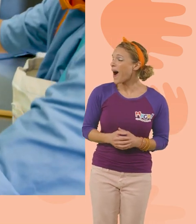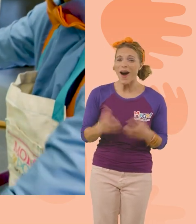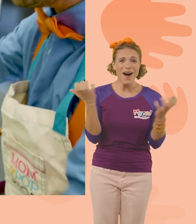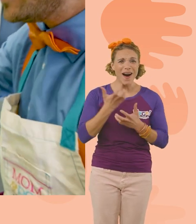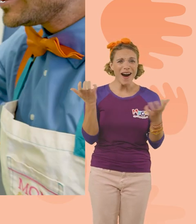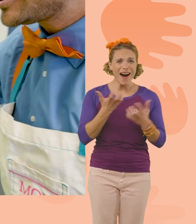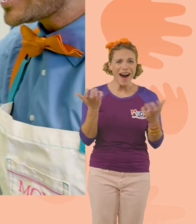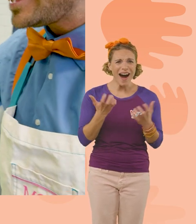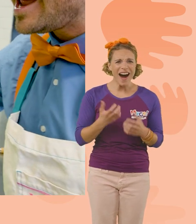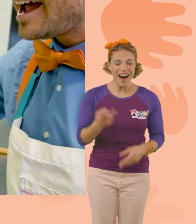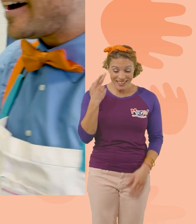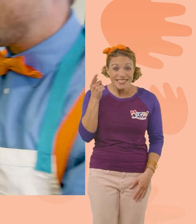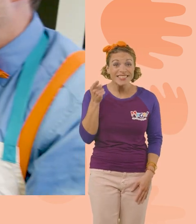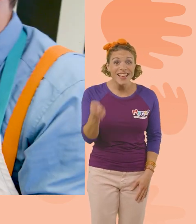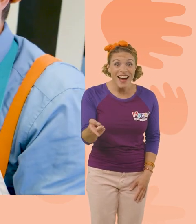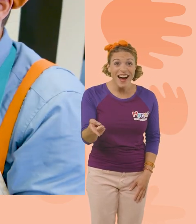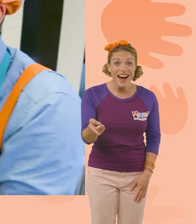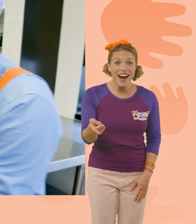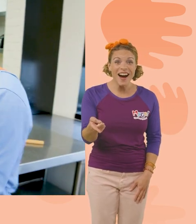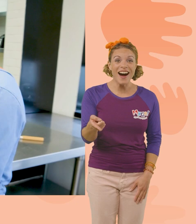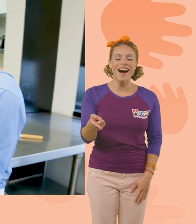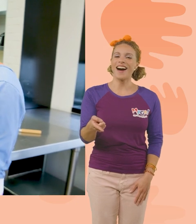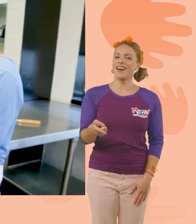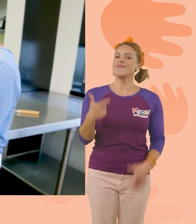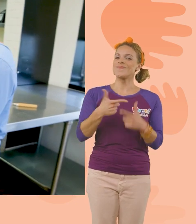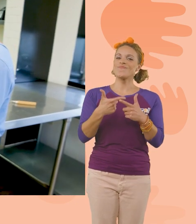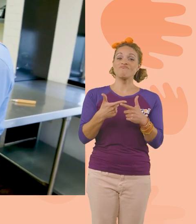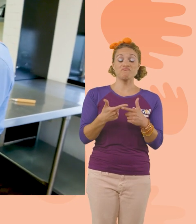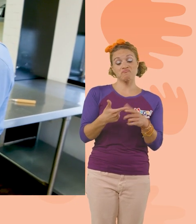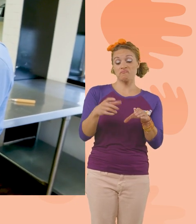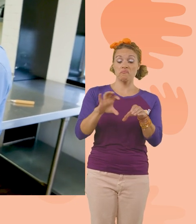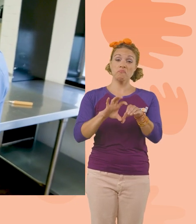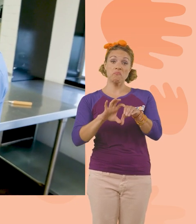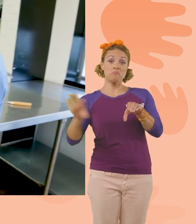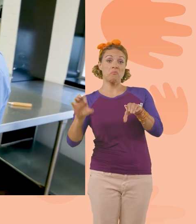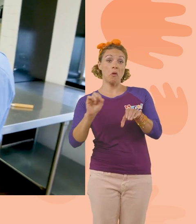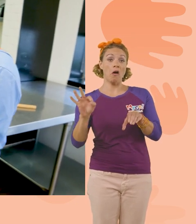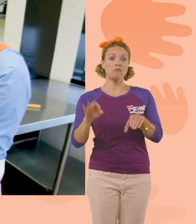Whoa, check that out. And then take it off